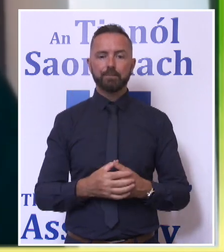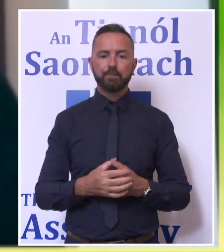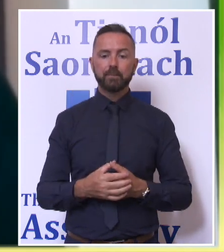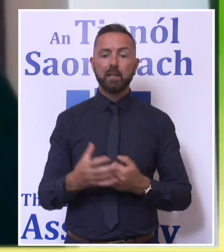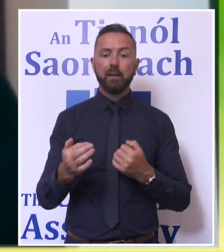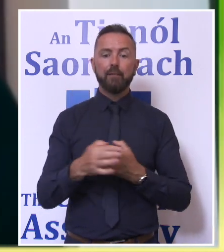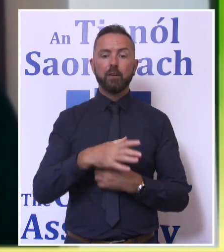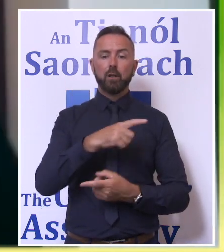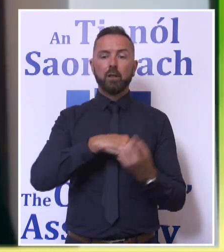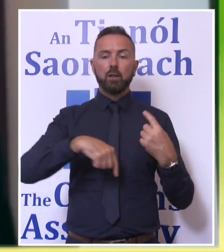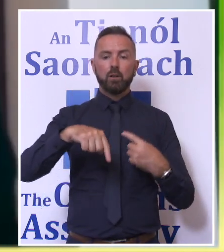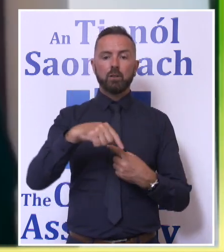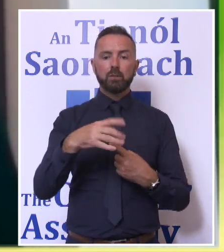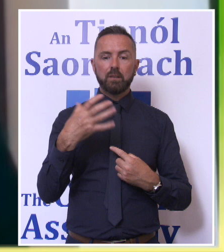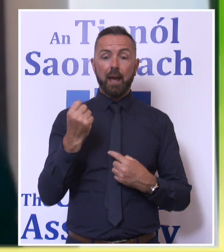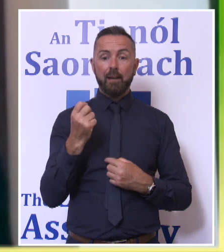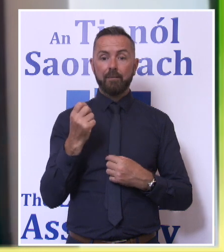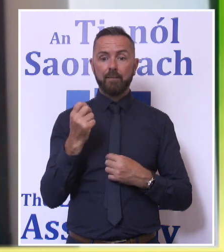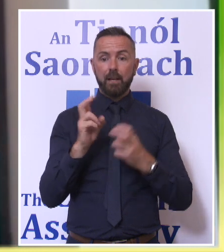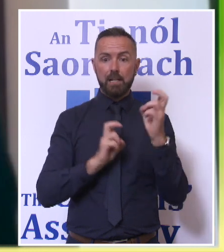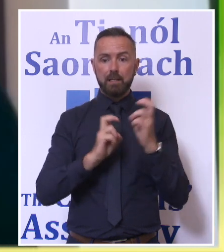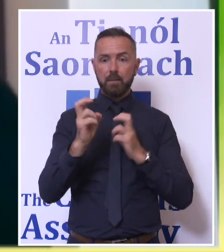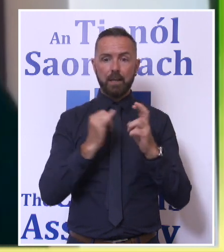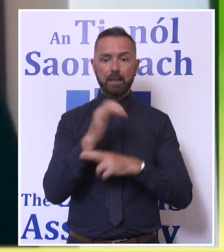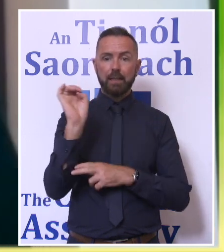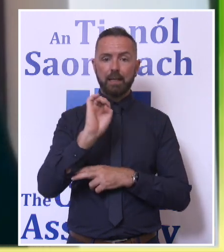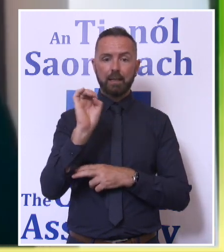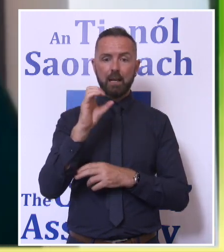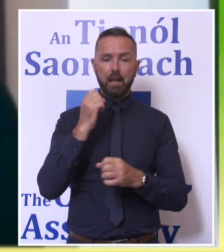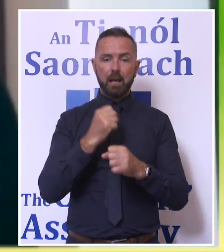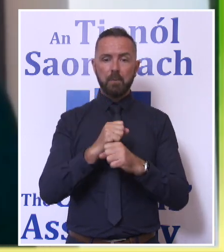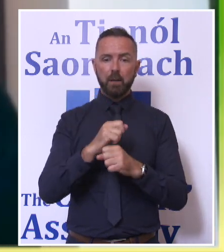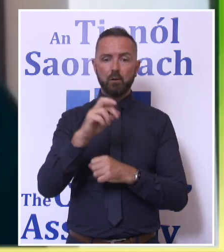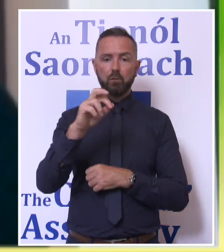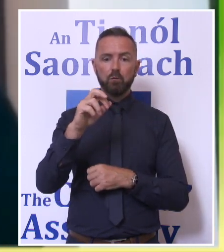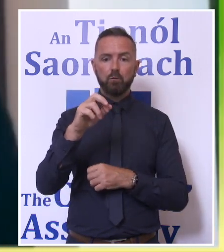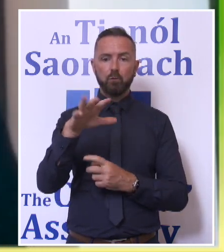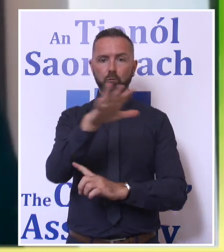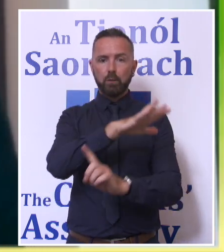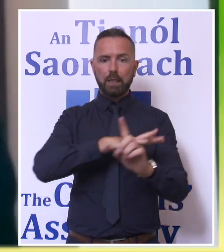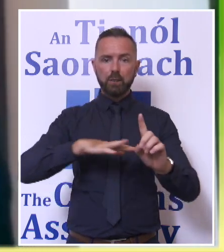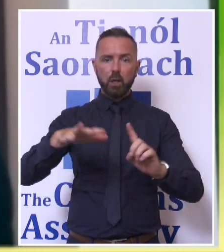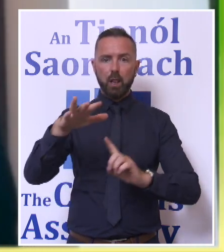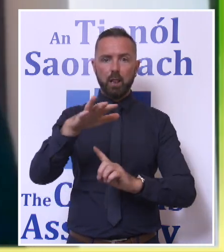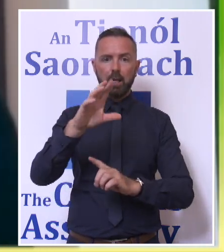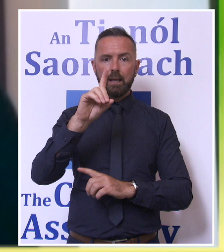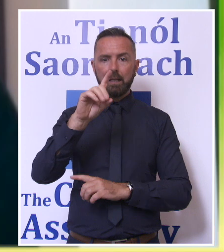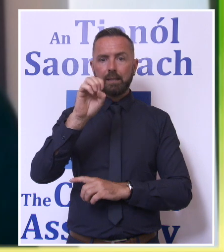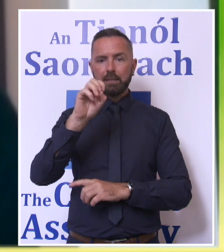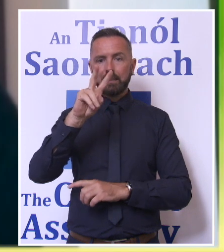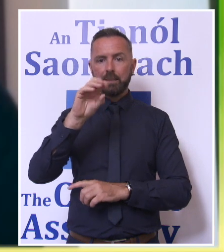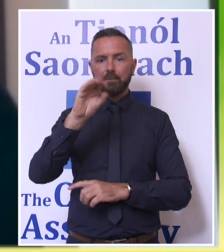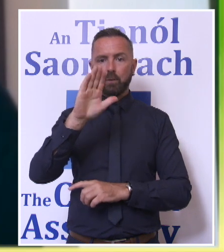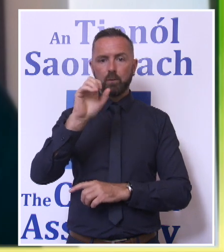For us, we had a debate in England about regional devolution during the Blair government. And there was a sort of move